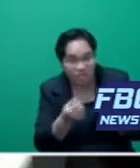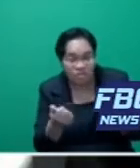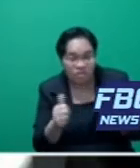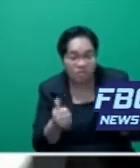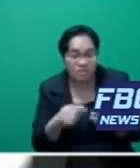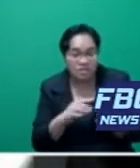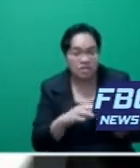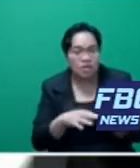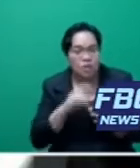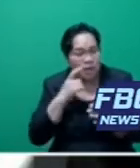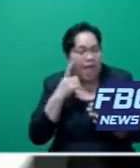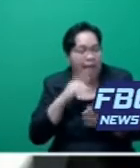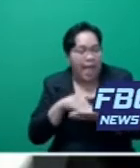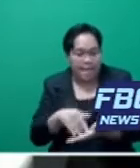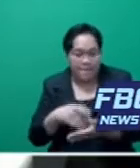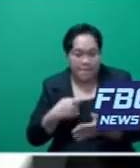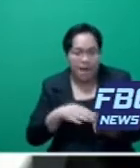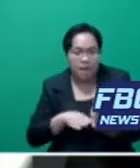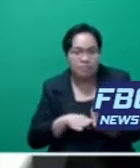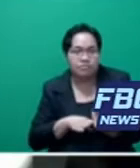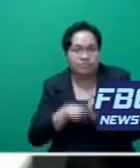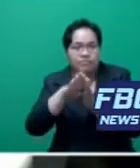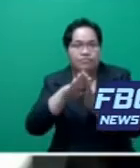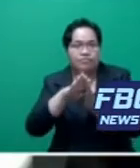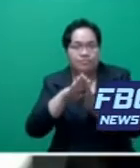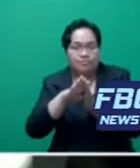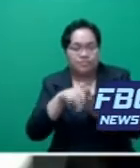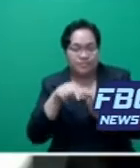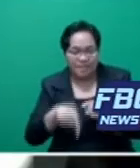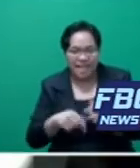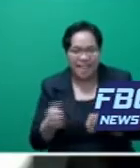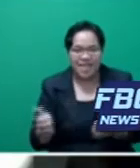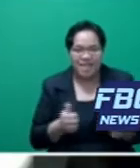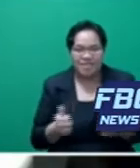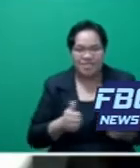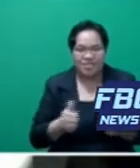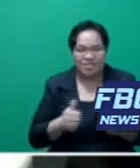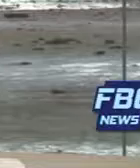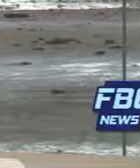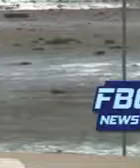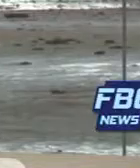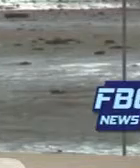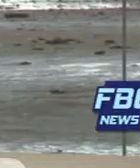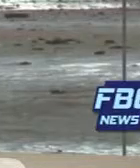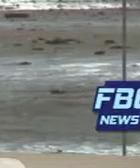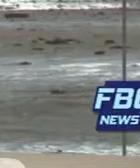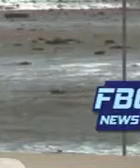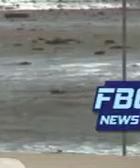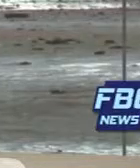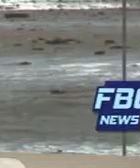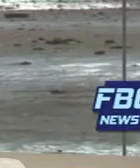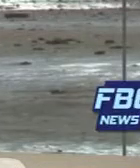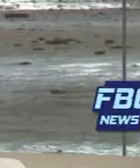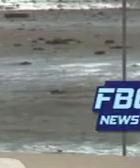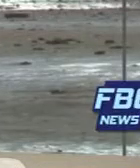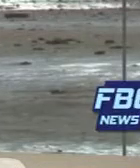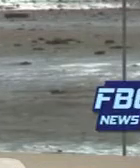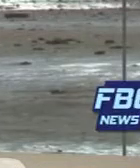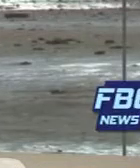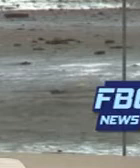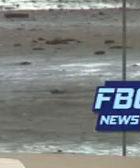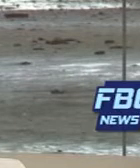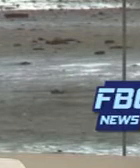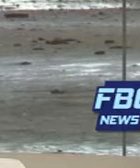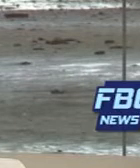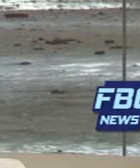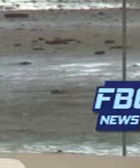will greatly enhance the administrative and disciplinary processes within the RFMF. As economies continue to feel